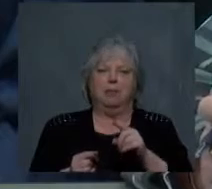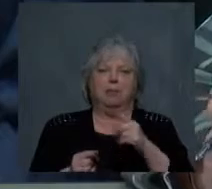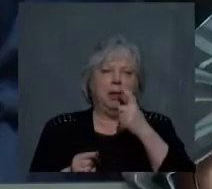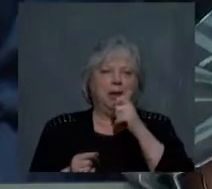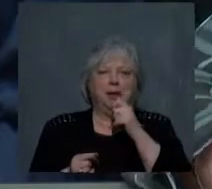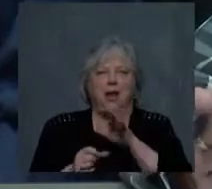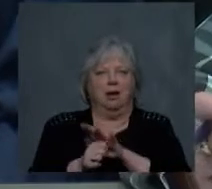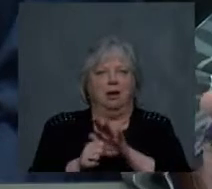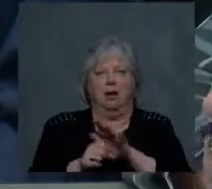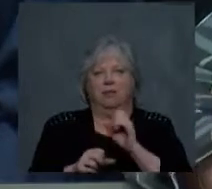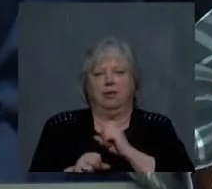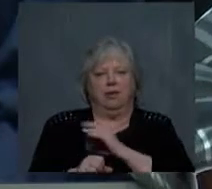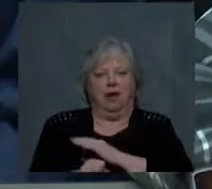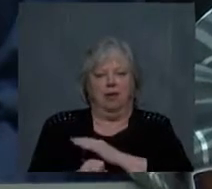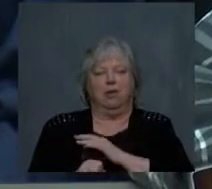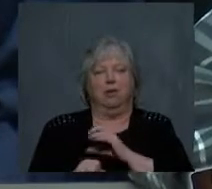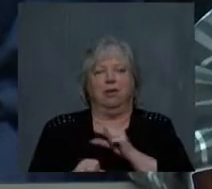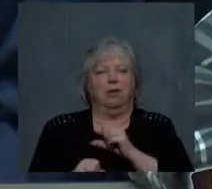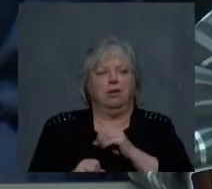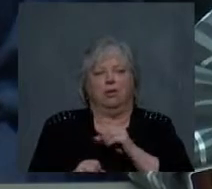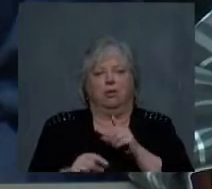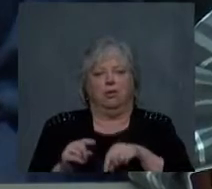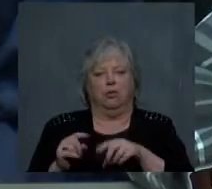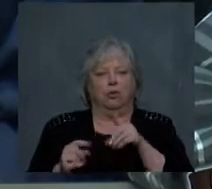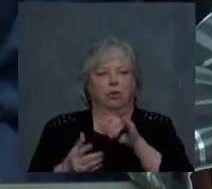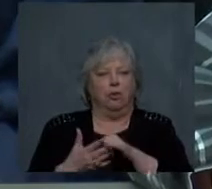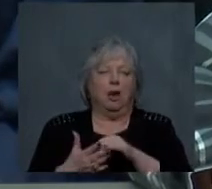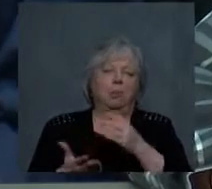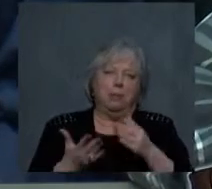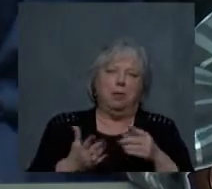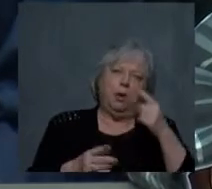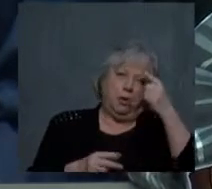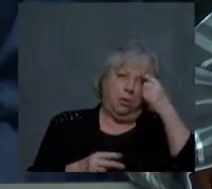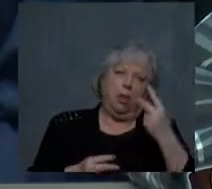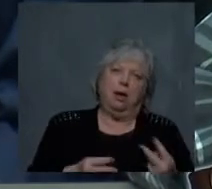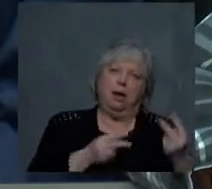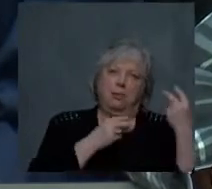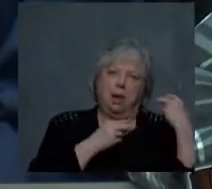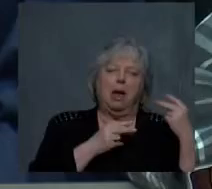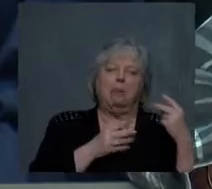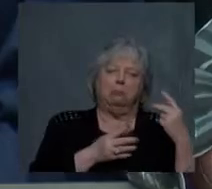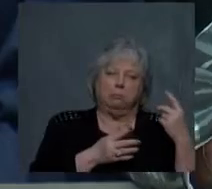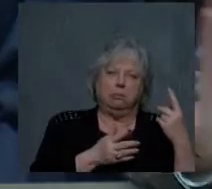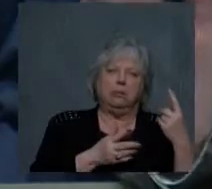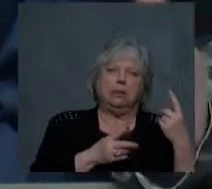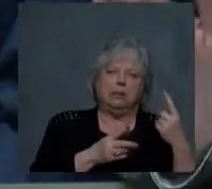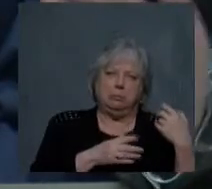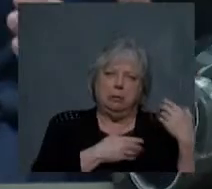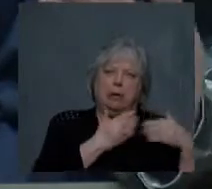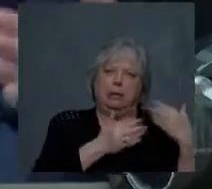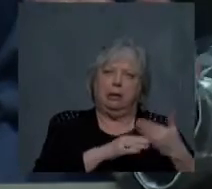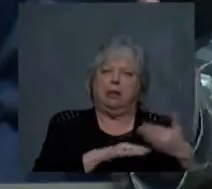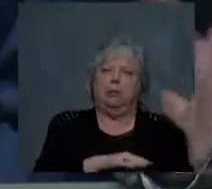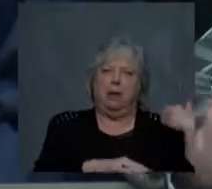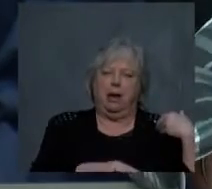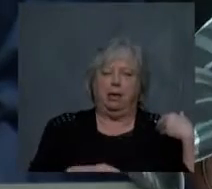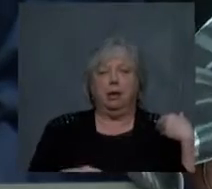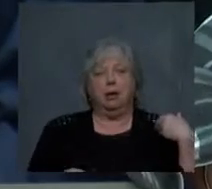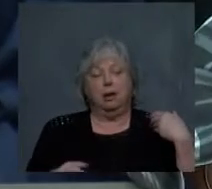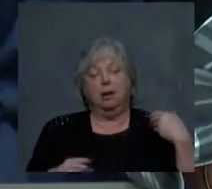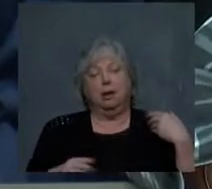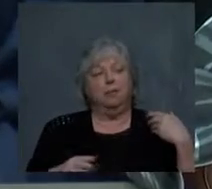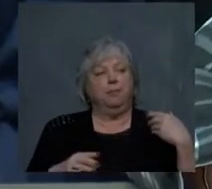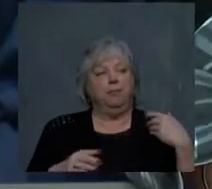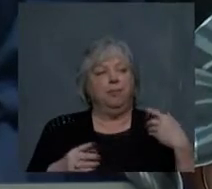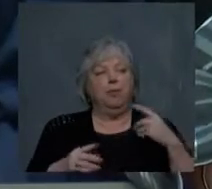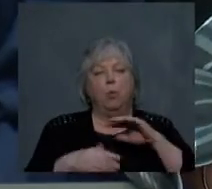no longer had the staff to do that. So that may be what you're thinking about is something back in the past that we used to do